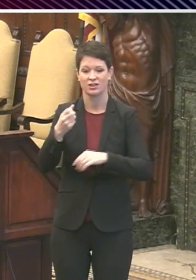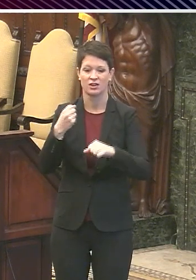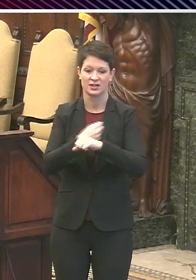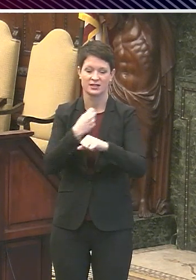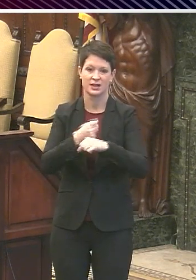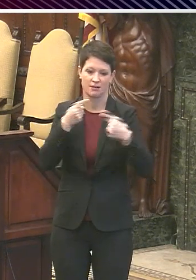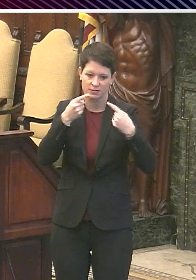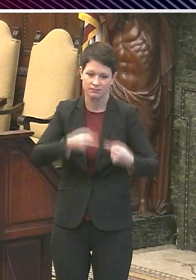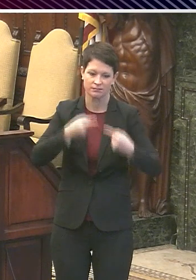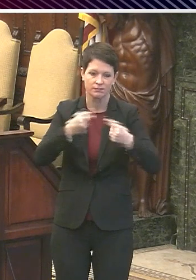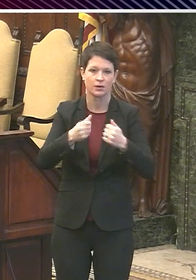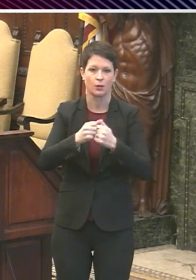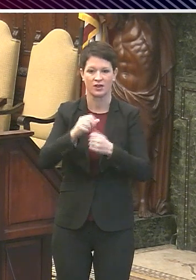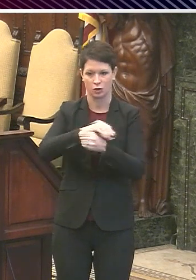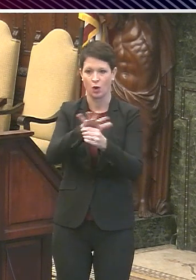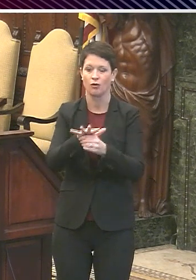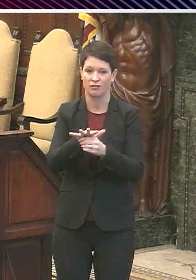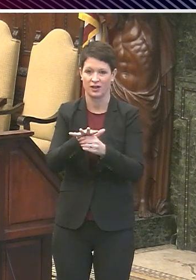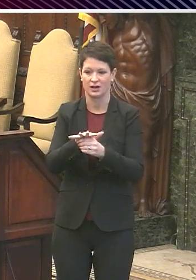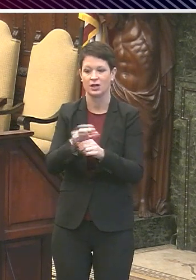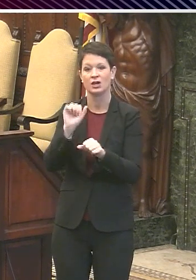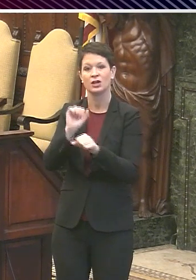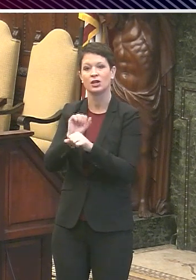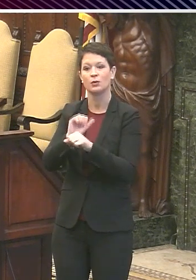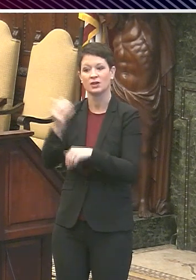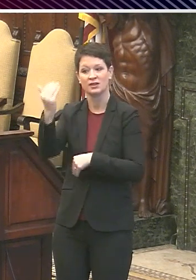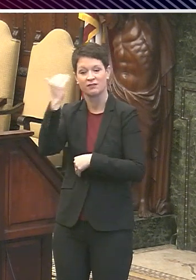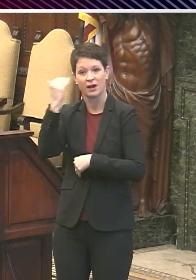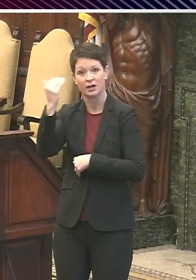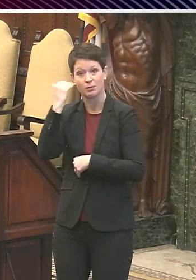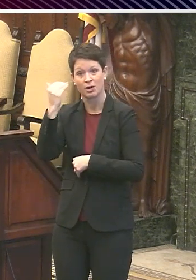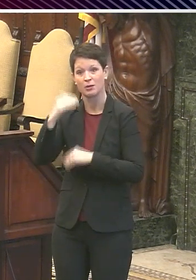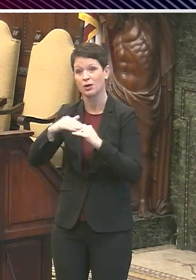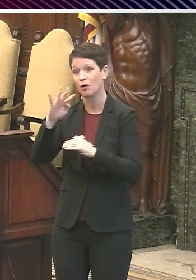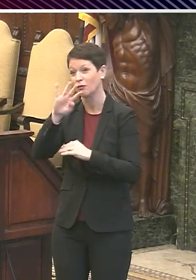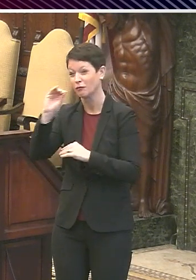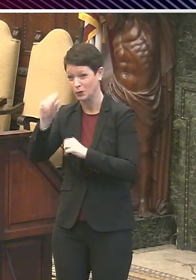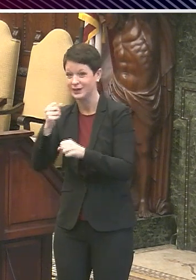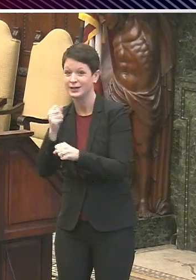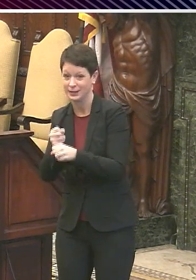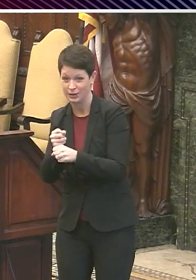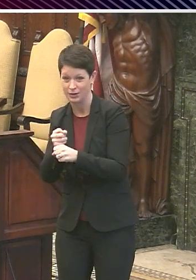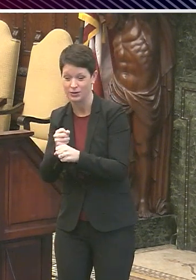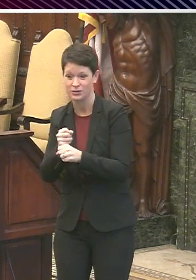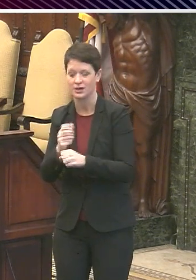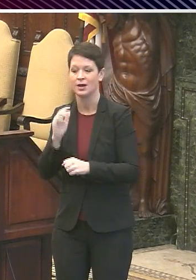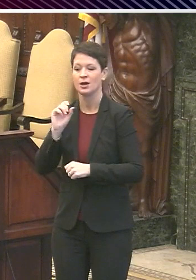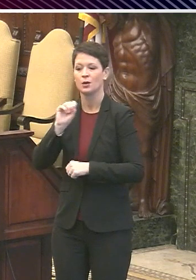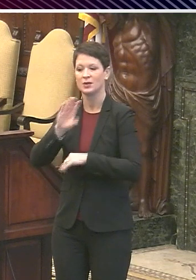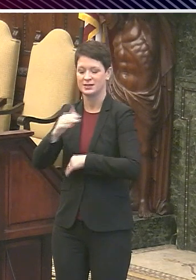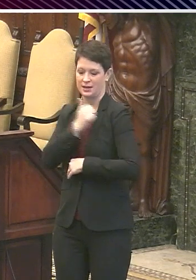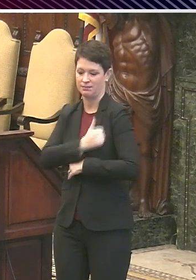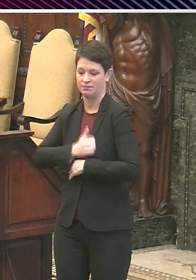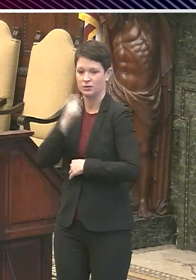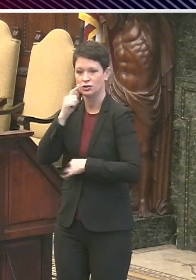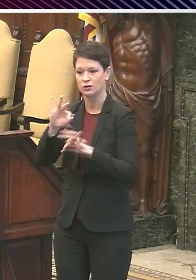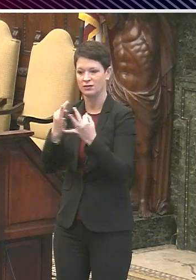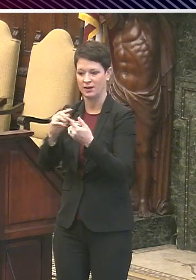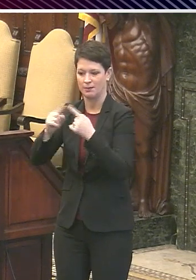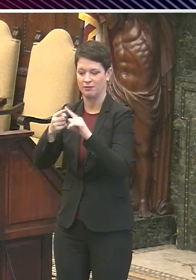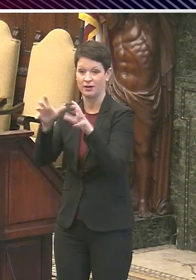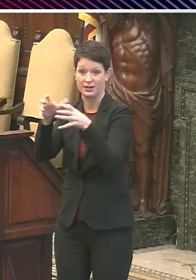with COVID-19. He served in the Philadelphia Fire Department for nearly 4 decades, and we send condolences to his family and